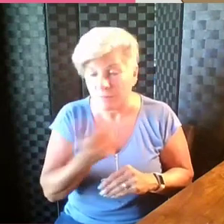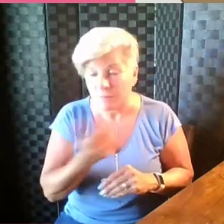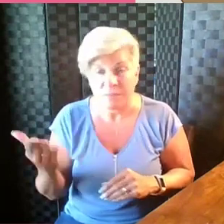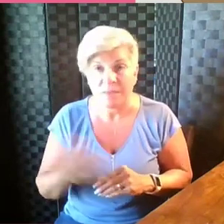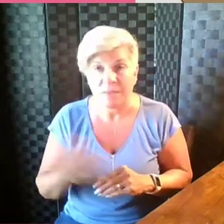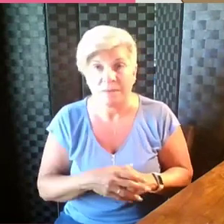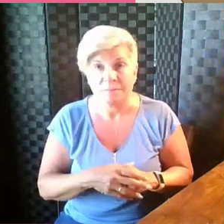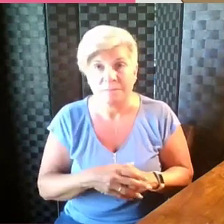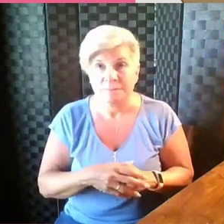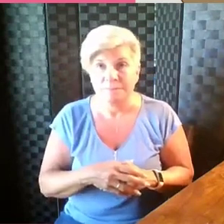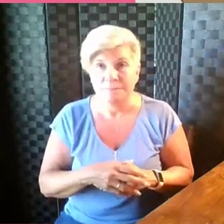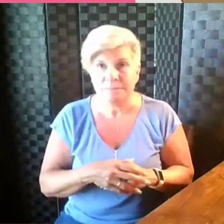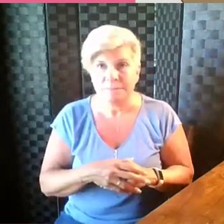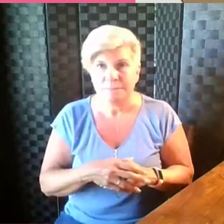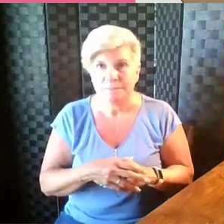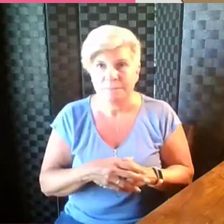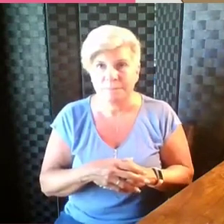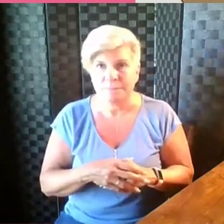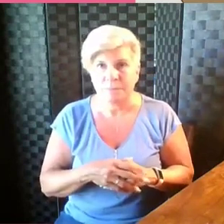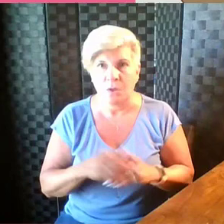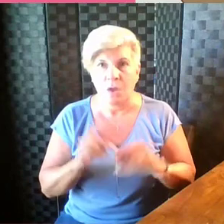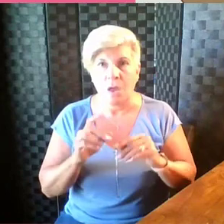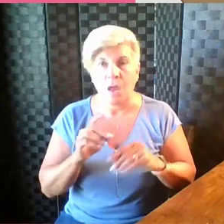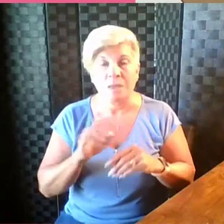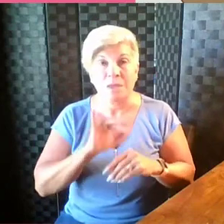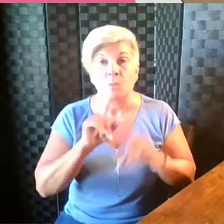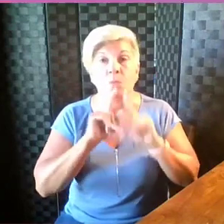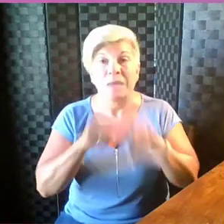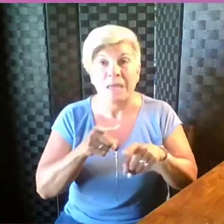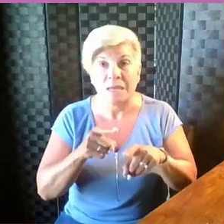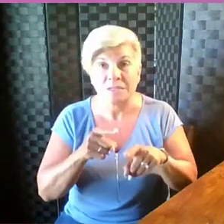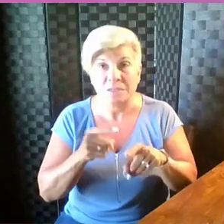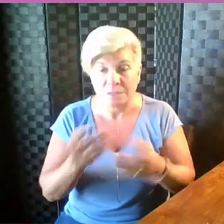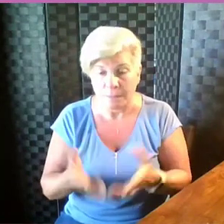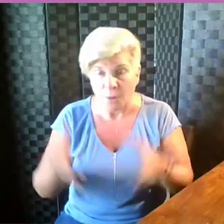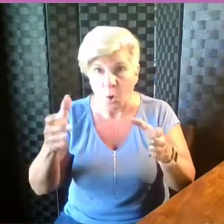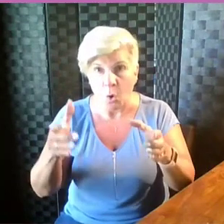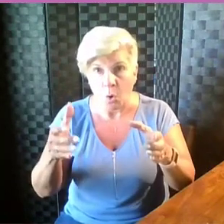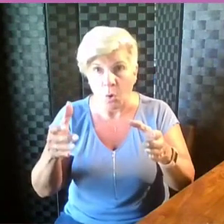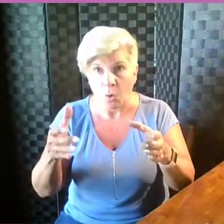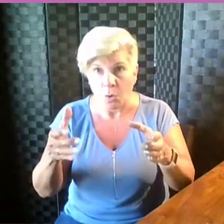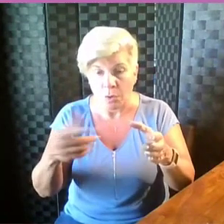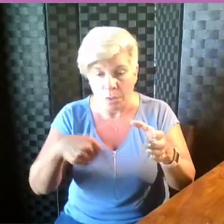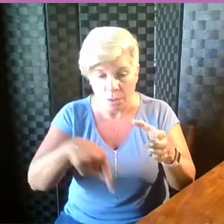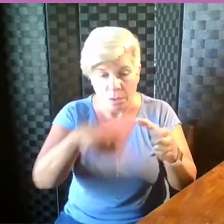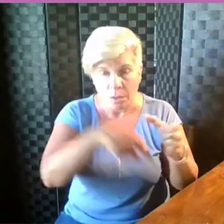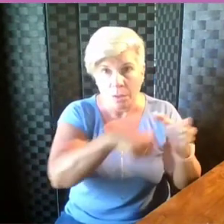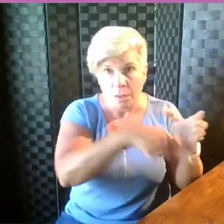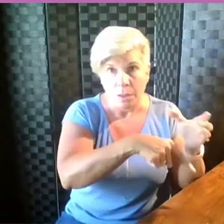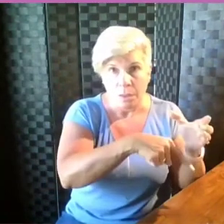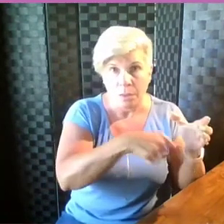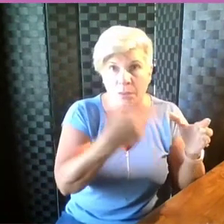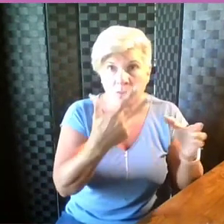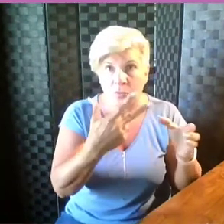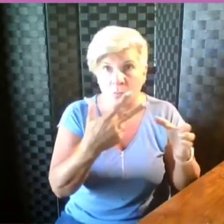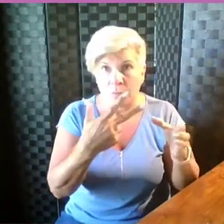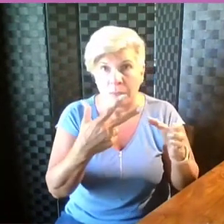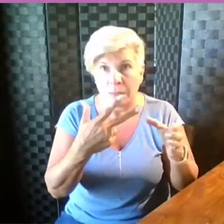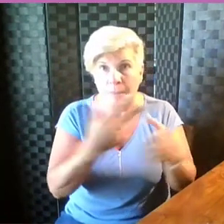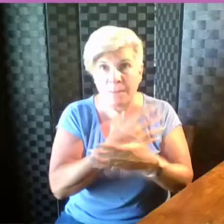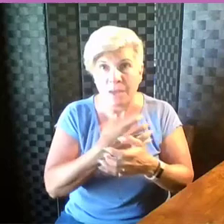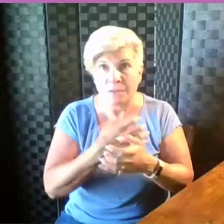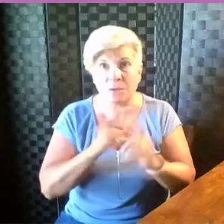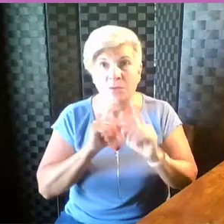There was also the reaction to the porridge bowls. The 3 bears all reacted the same way. They all said, "Someone's been eating